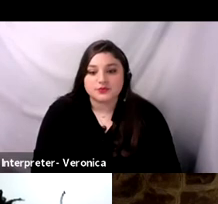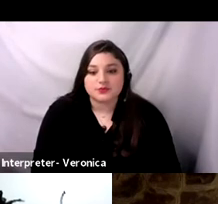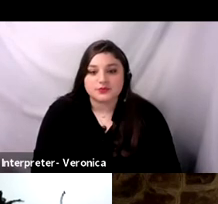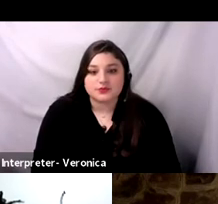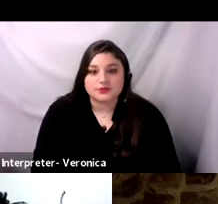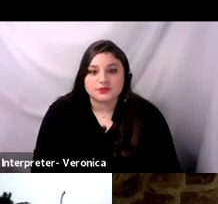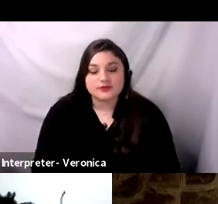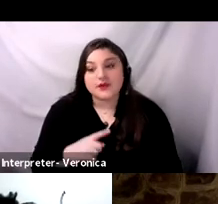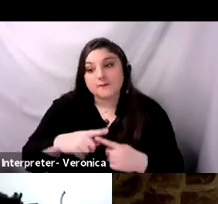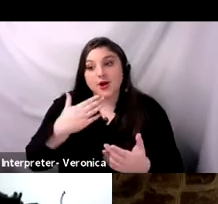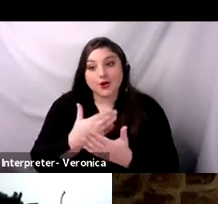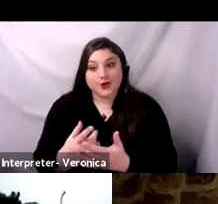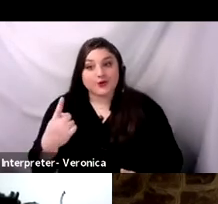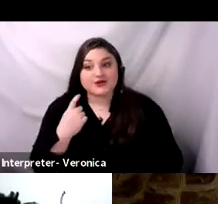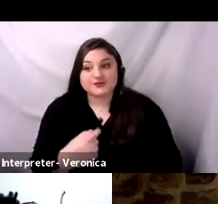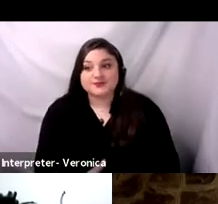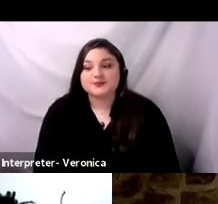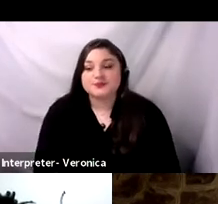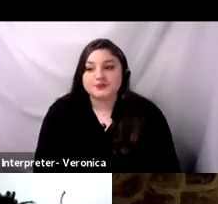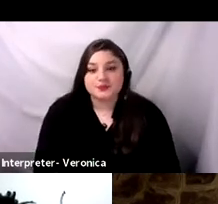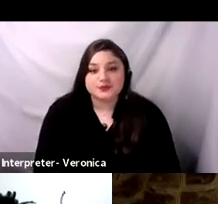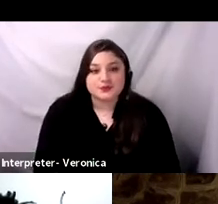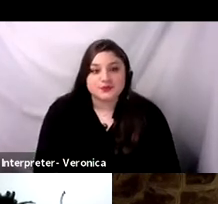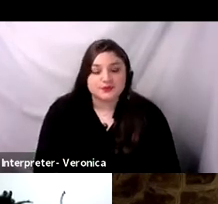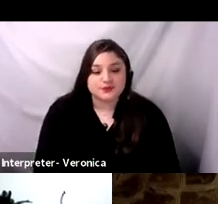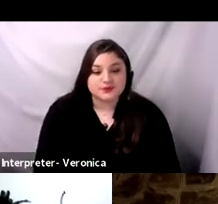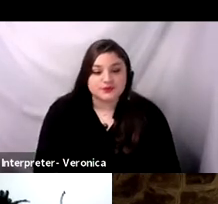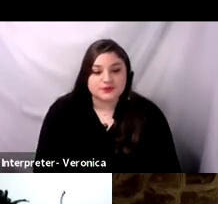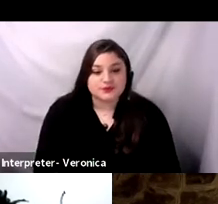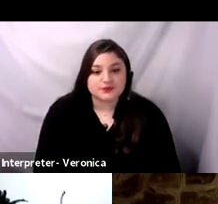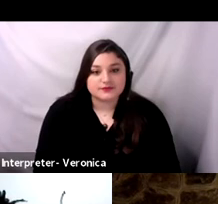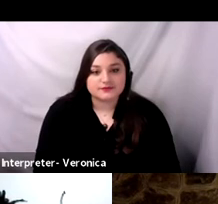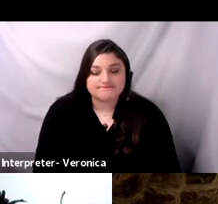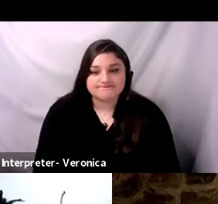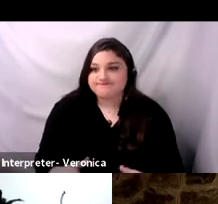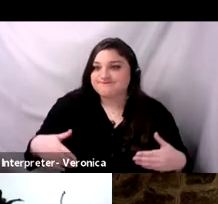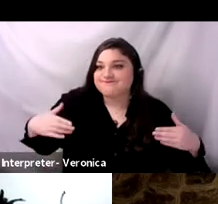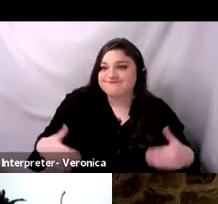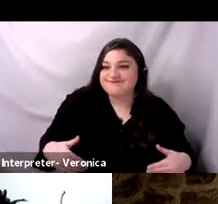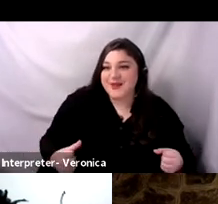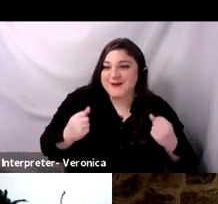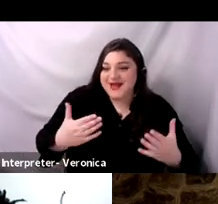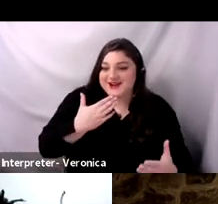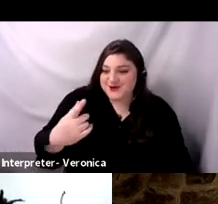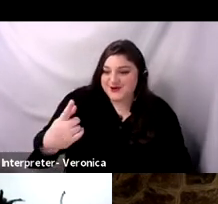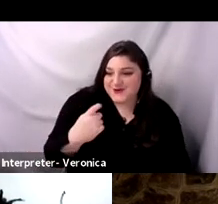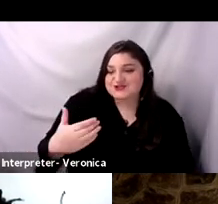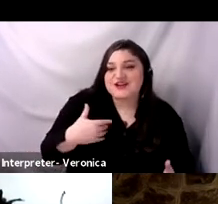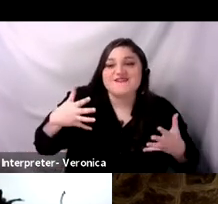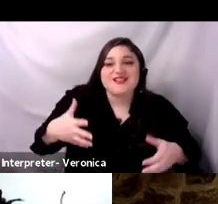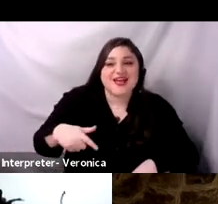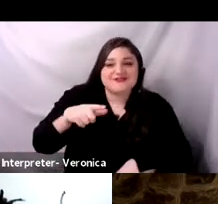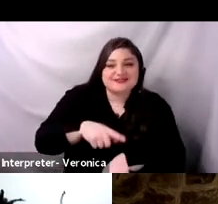It's a good question. Yeah, that's good. Guys, there's so many good questions in here. We have room for one more. But we're